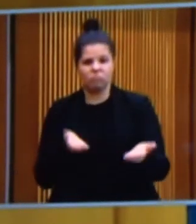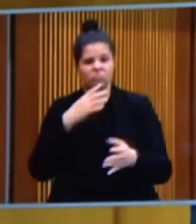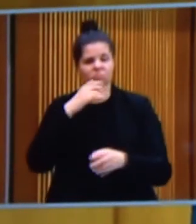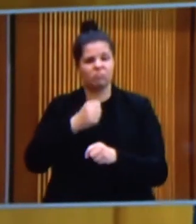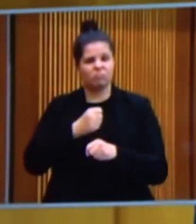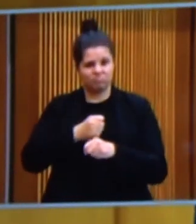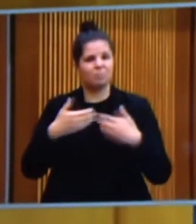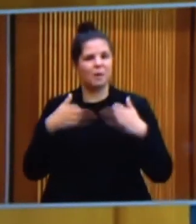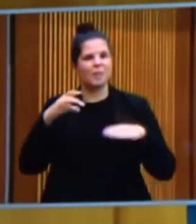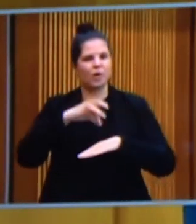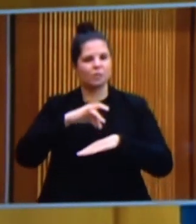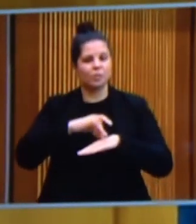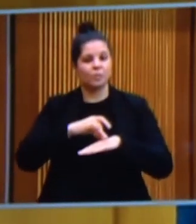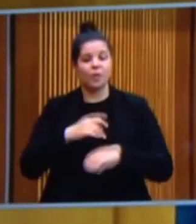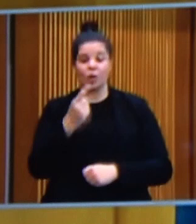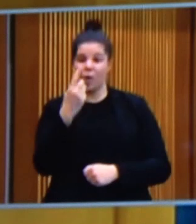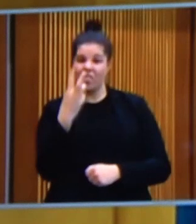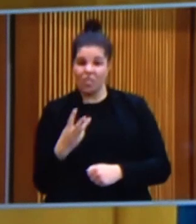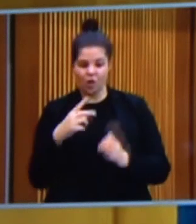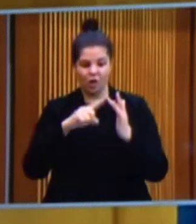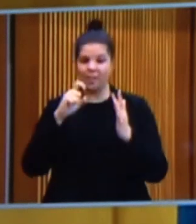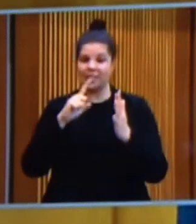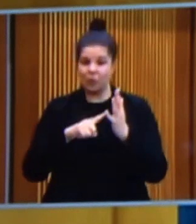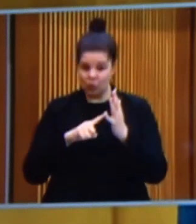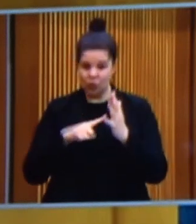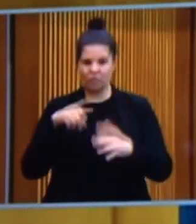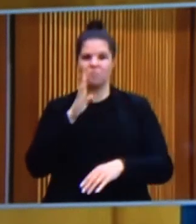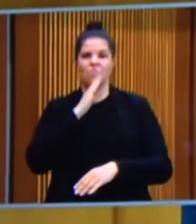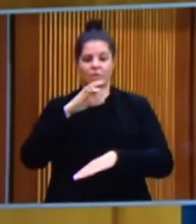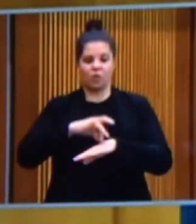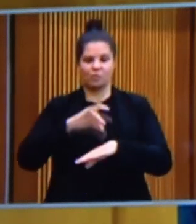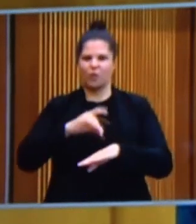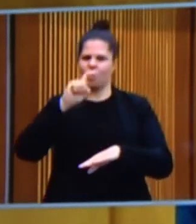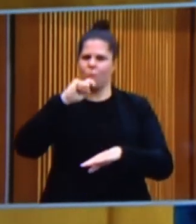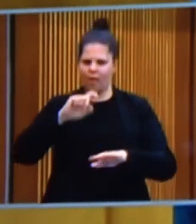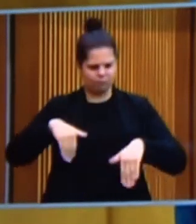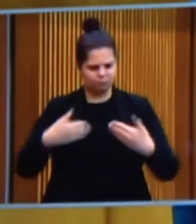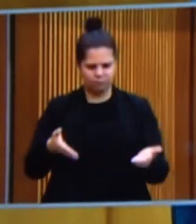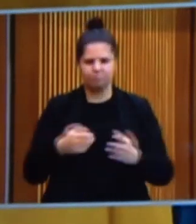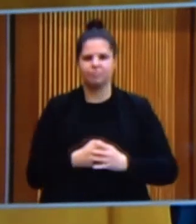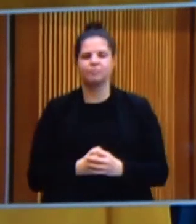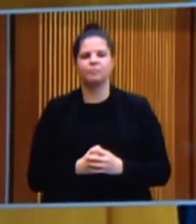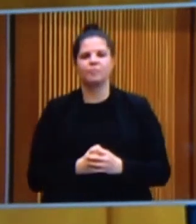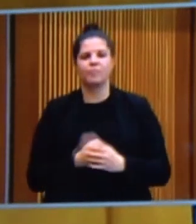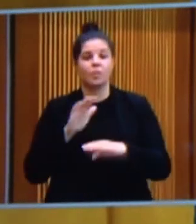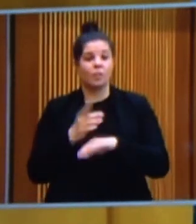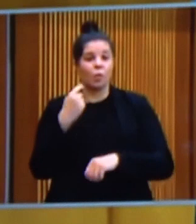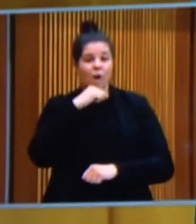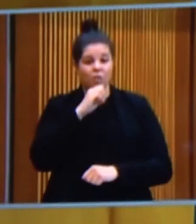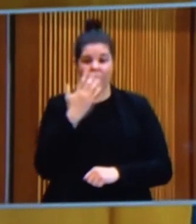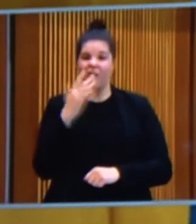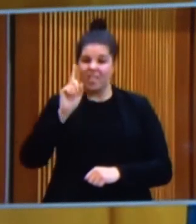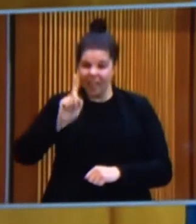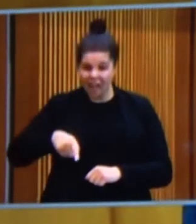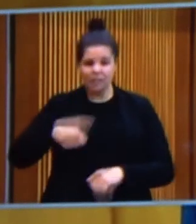intensive care units are within the private hospital system and will be made available. Over 105,000 full and part-time